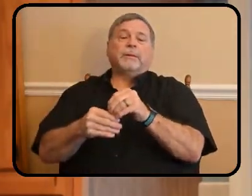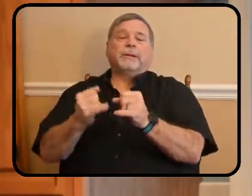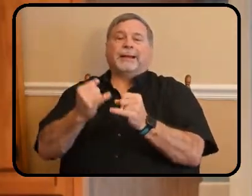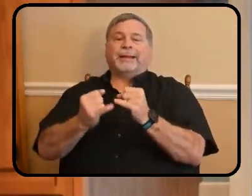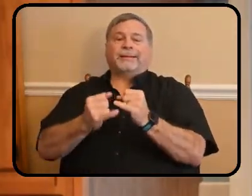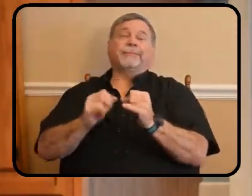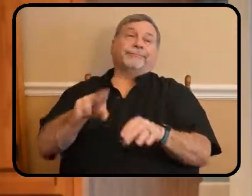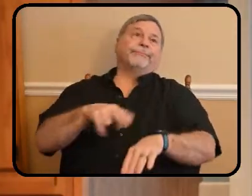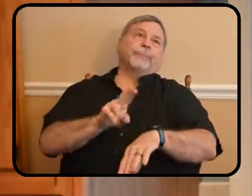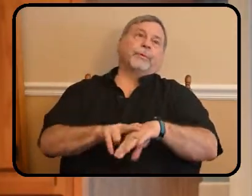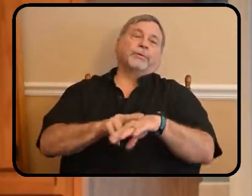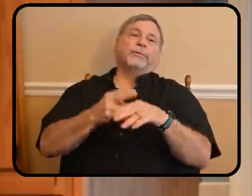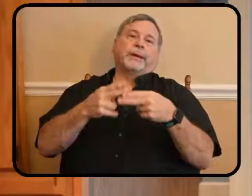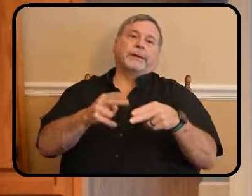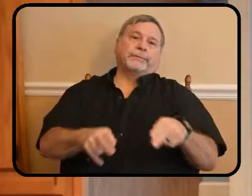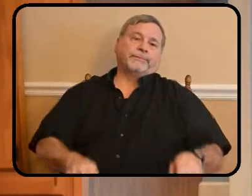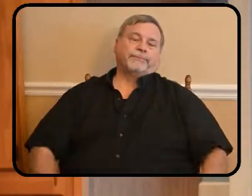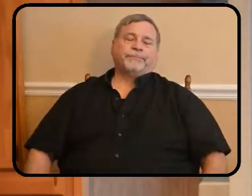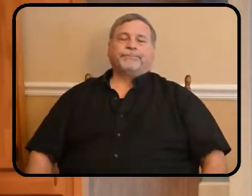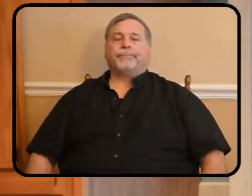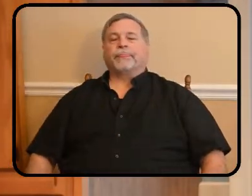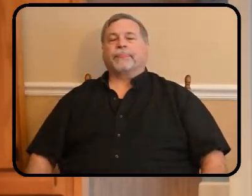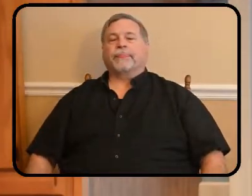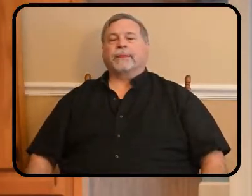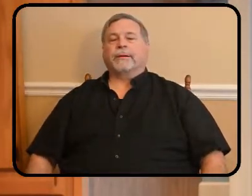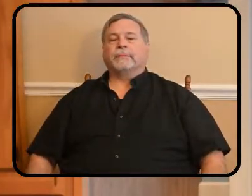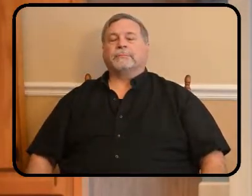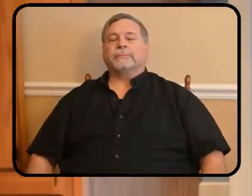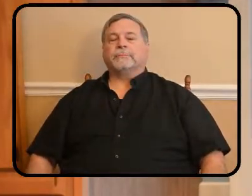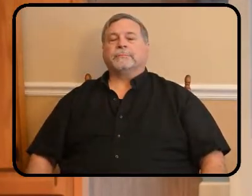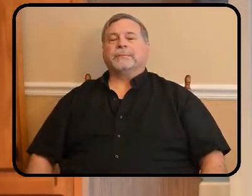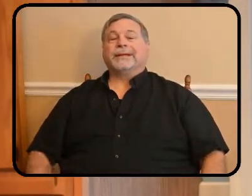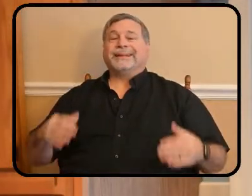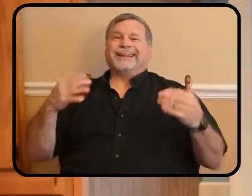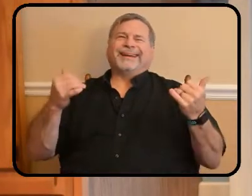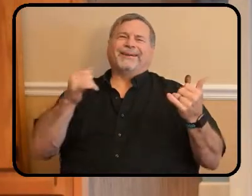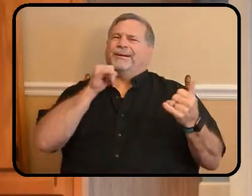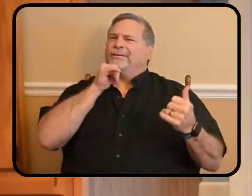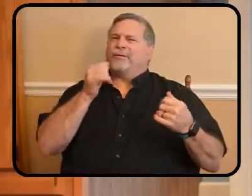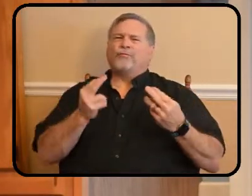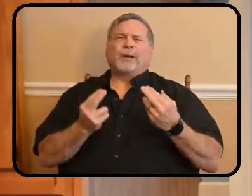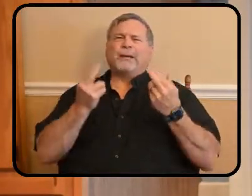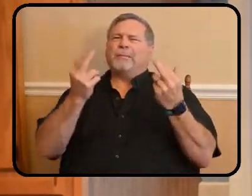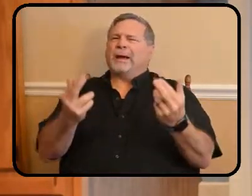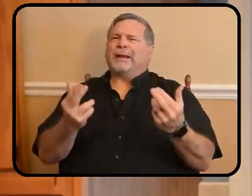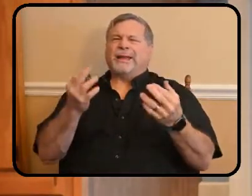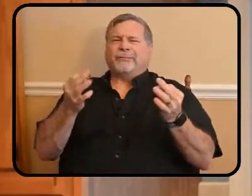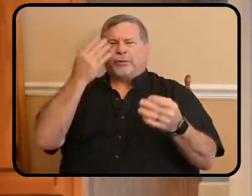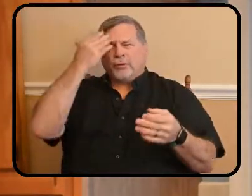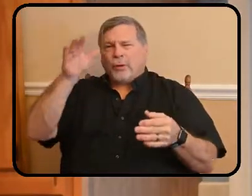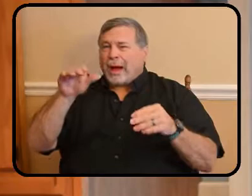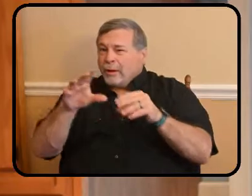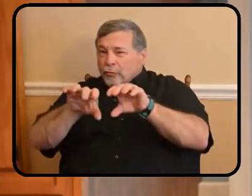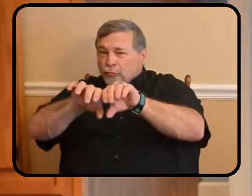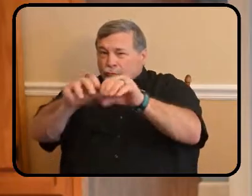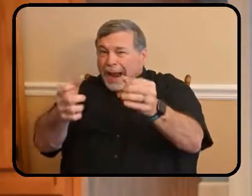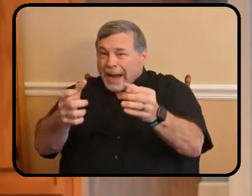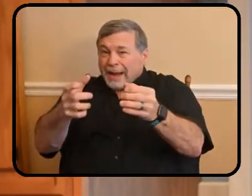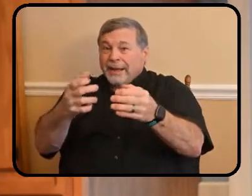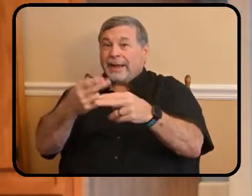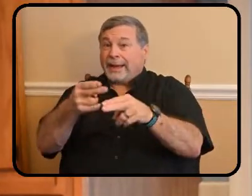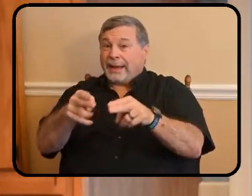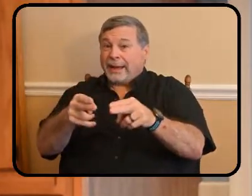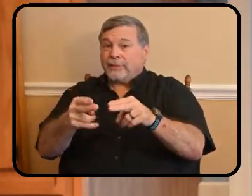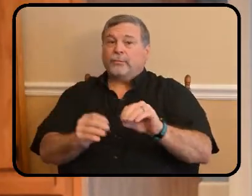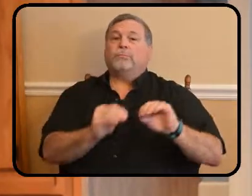last thing, of course, is doing eggs. Now, I don't recommend, if you don't know how to crack eggs well, to crack them